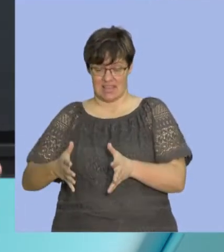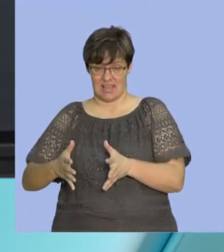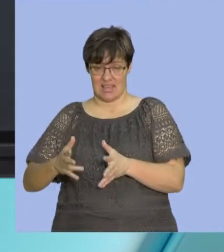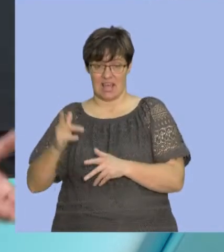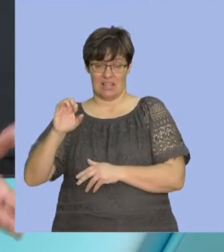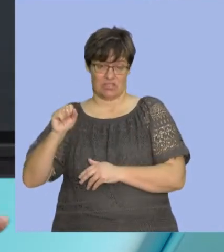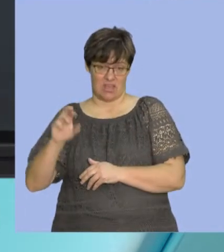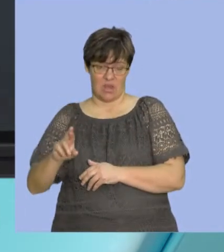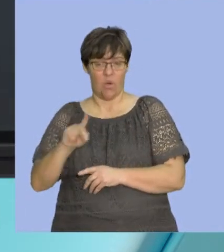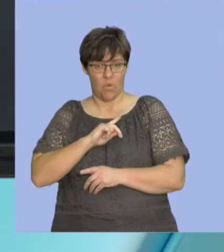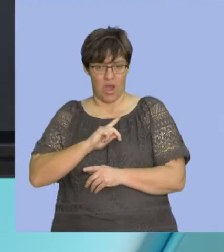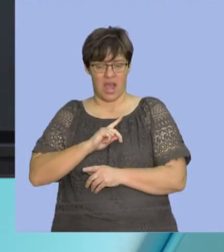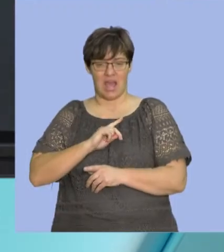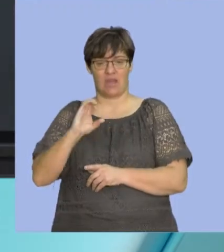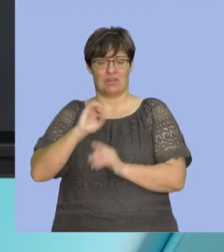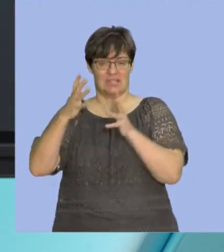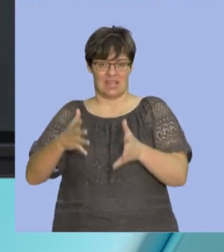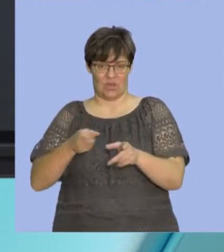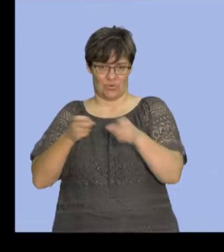we're dealing with creditors control.